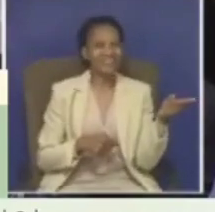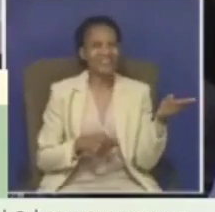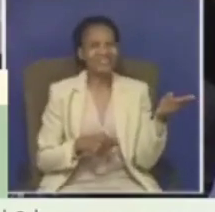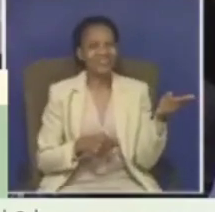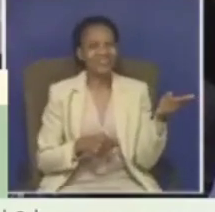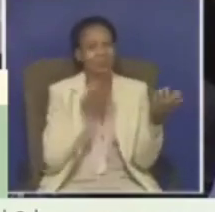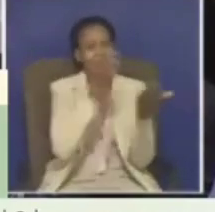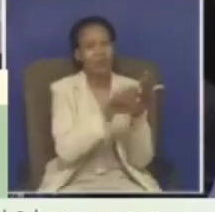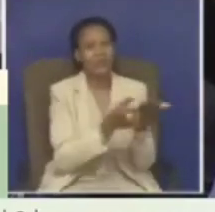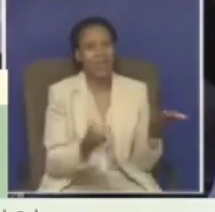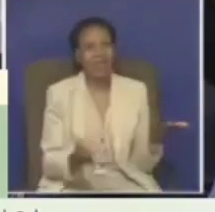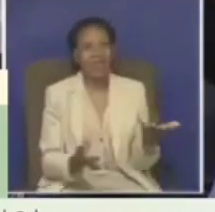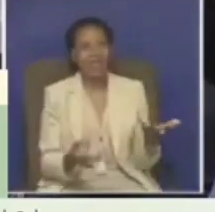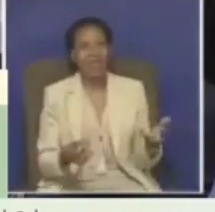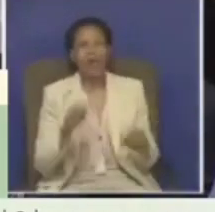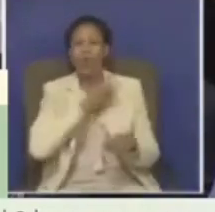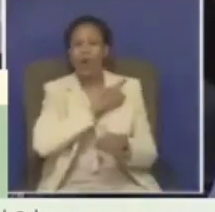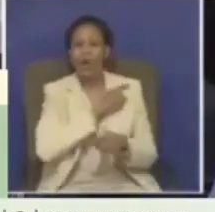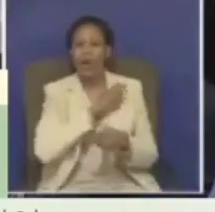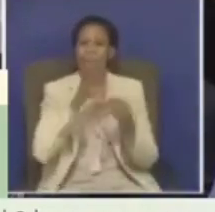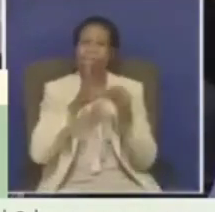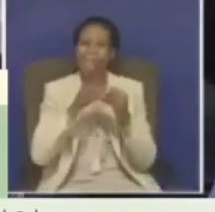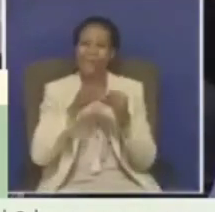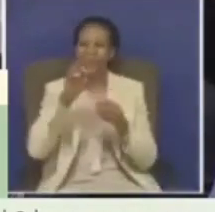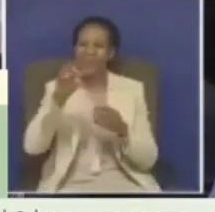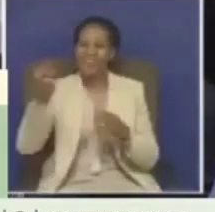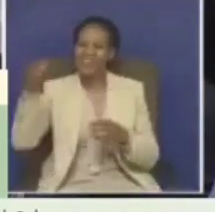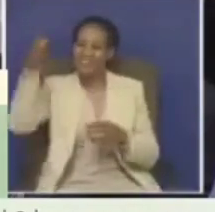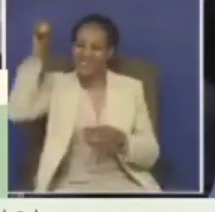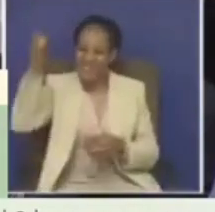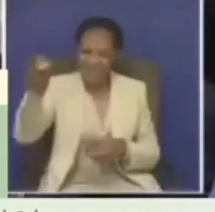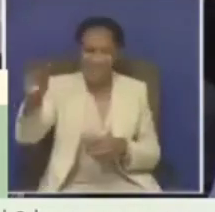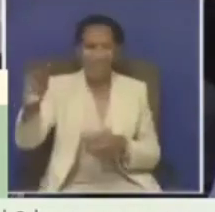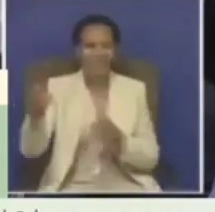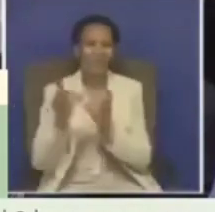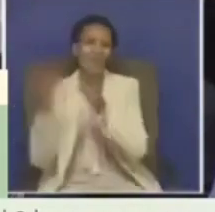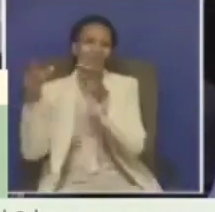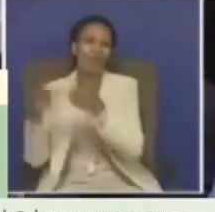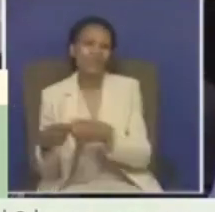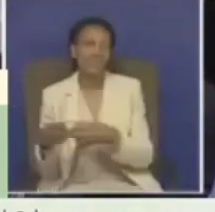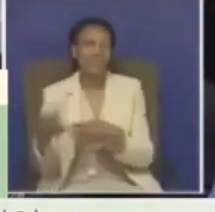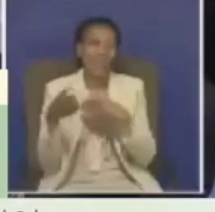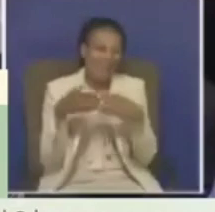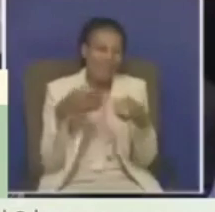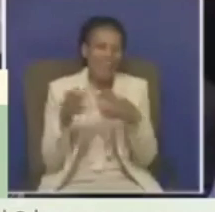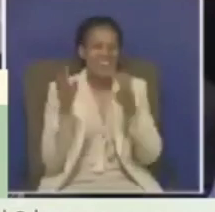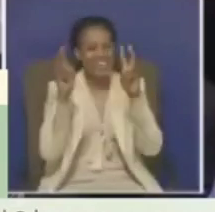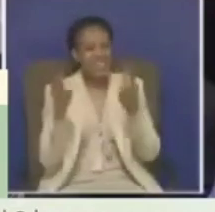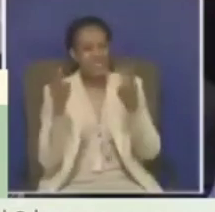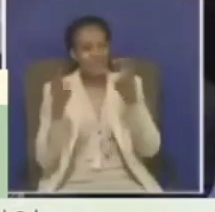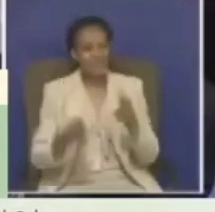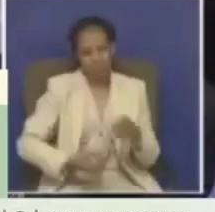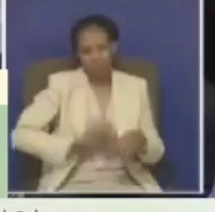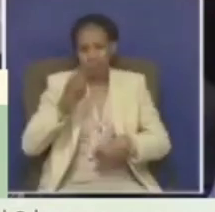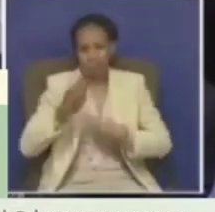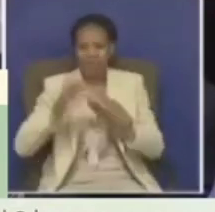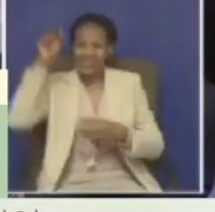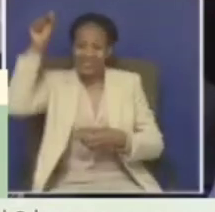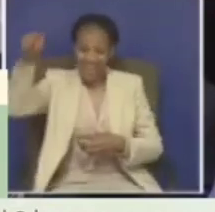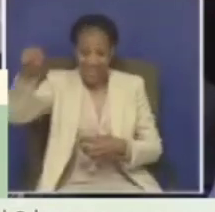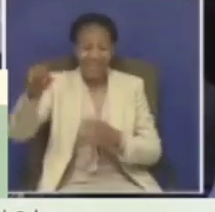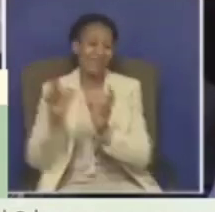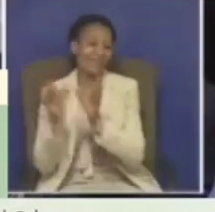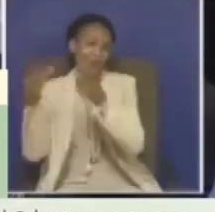saying, because there's a member of the EFF in that committee. Whatever issue that she needs to raise, she will raise it in that committee. That's